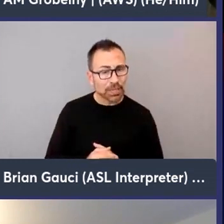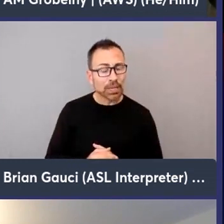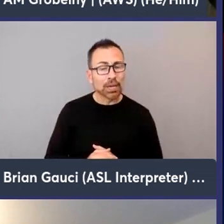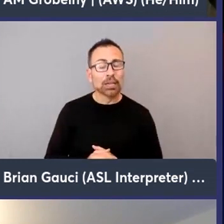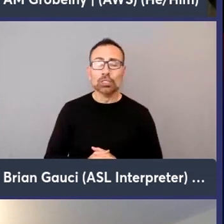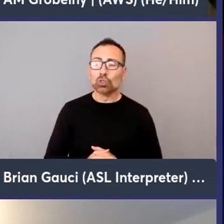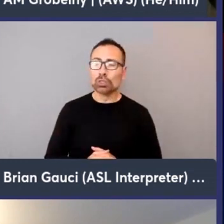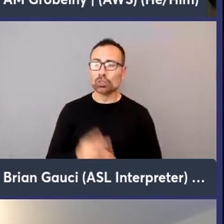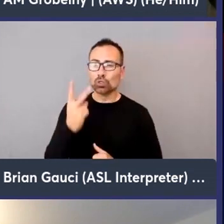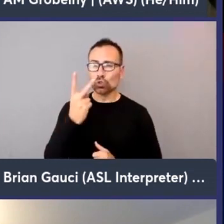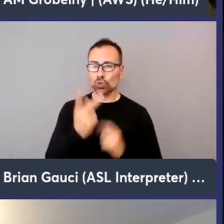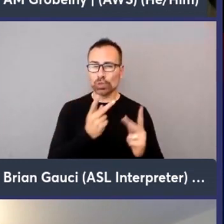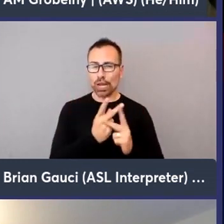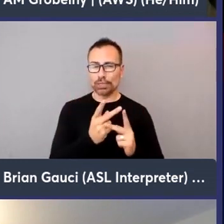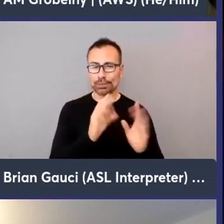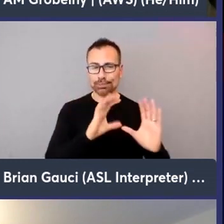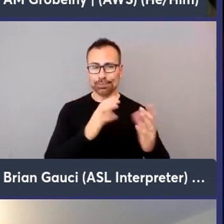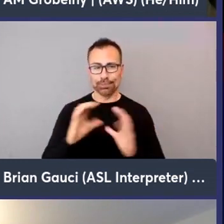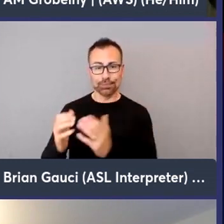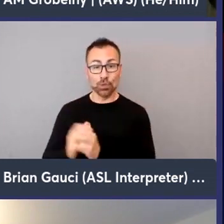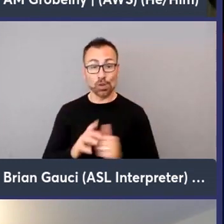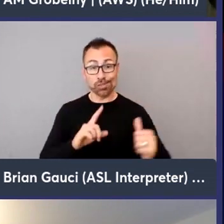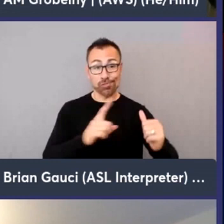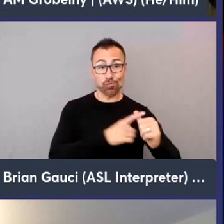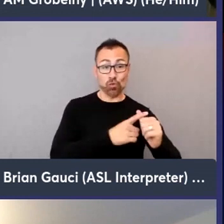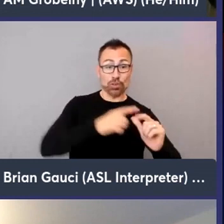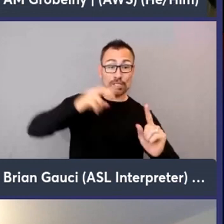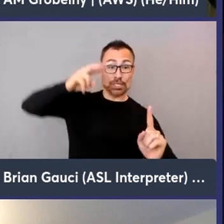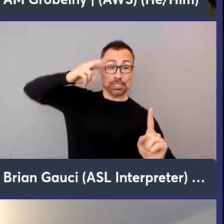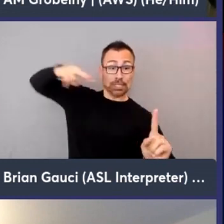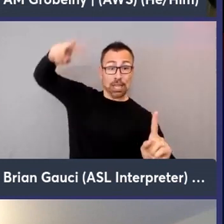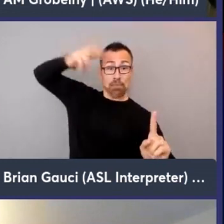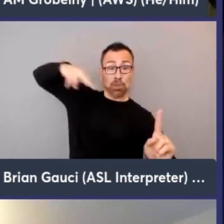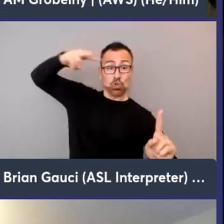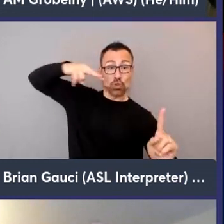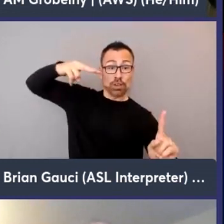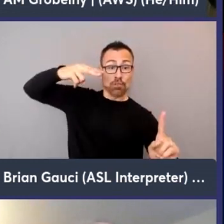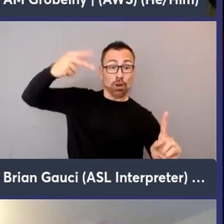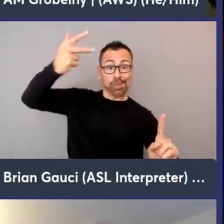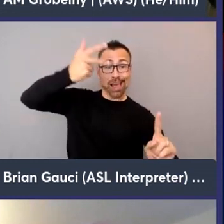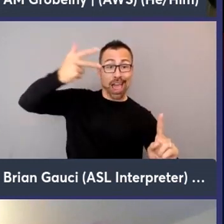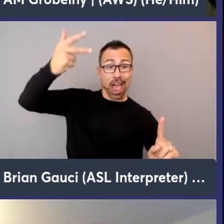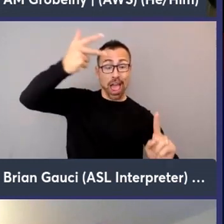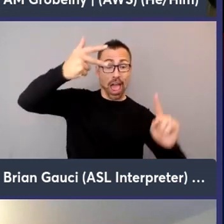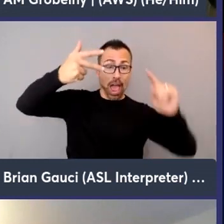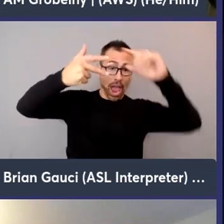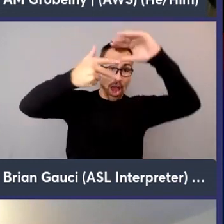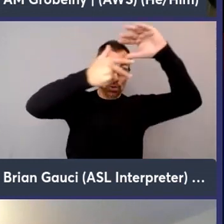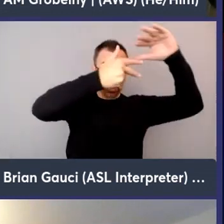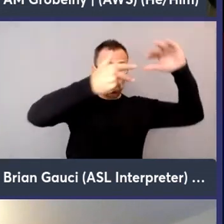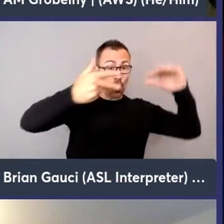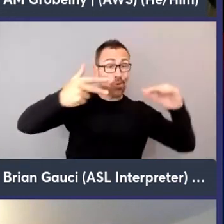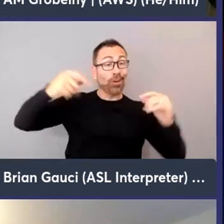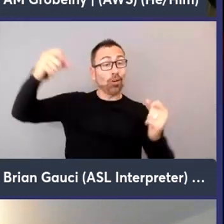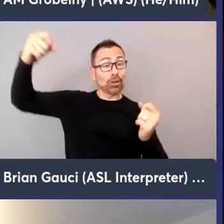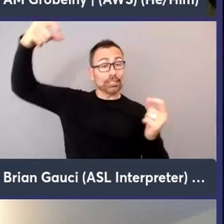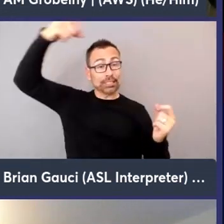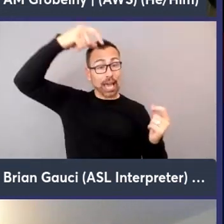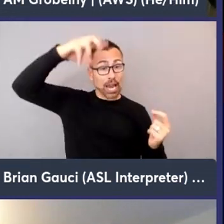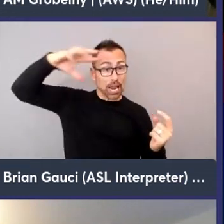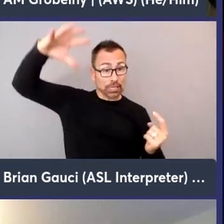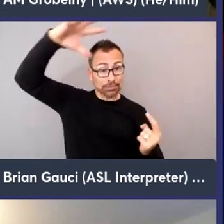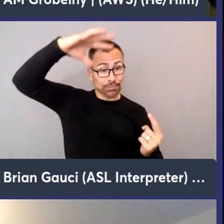different types. First is aerial and satellite imagery, and this represents a geographic data as a matrix of